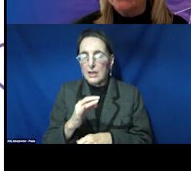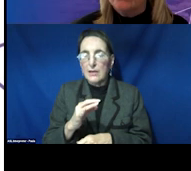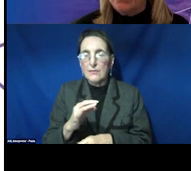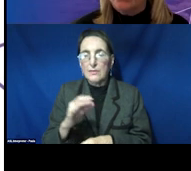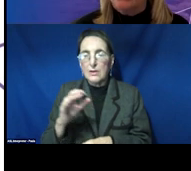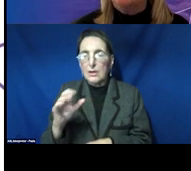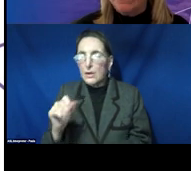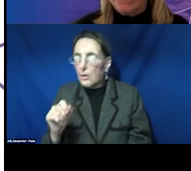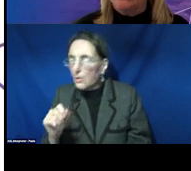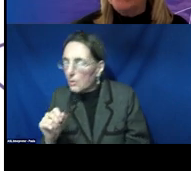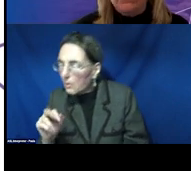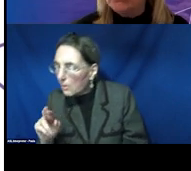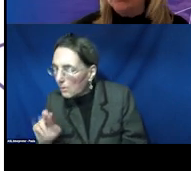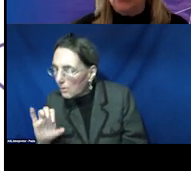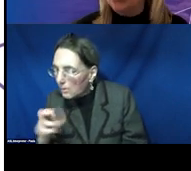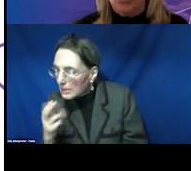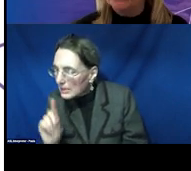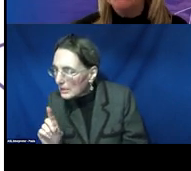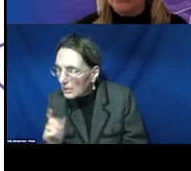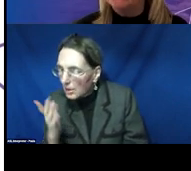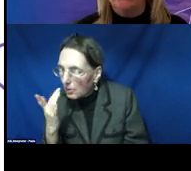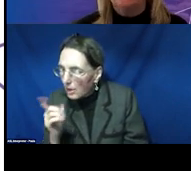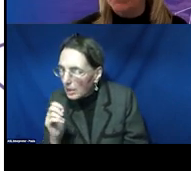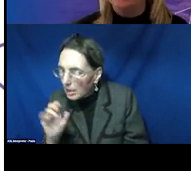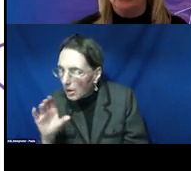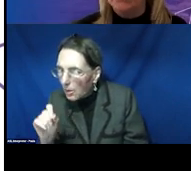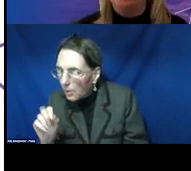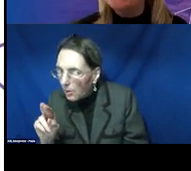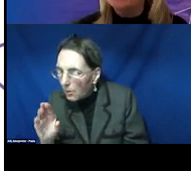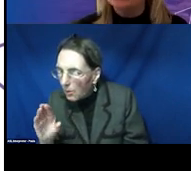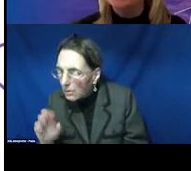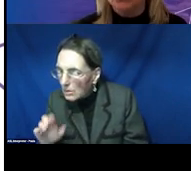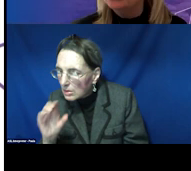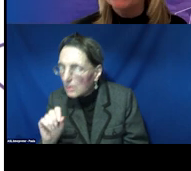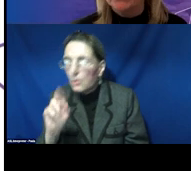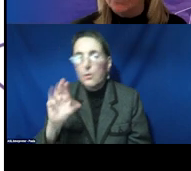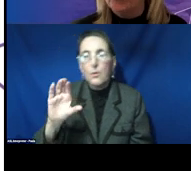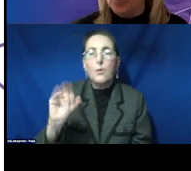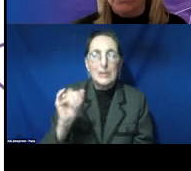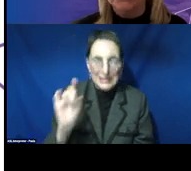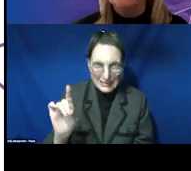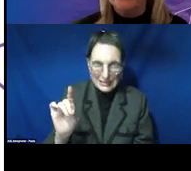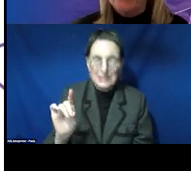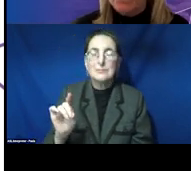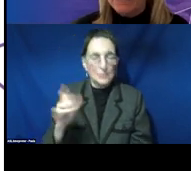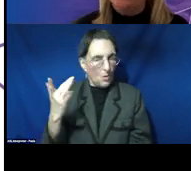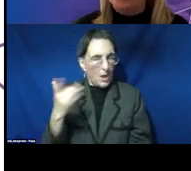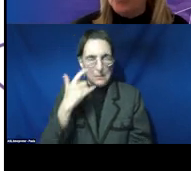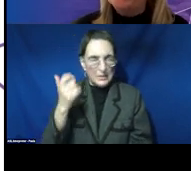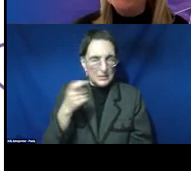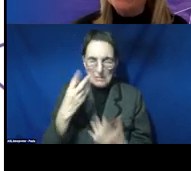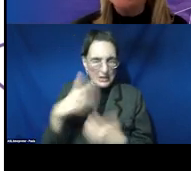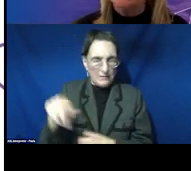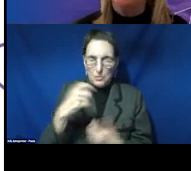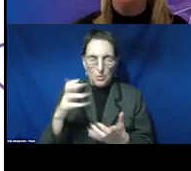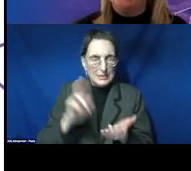exists, and many of you are already signed up and registered users of ORCID. And